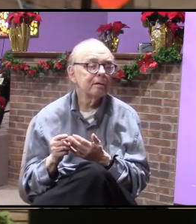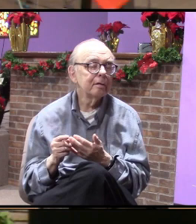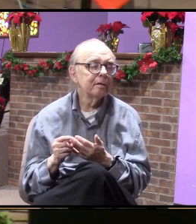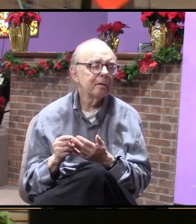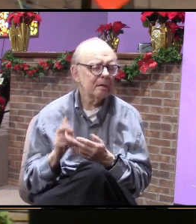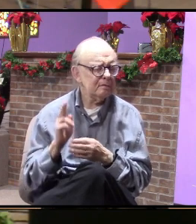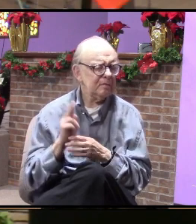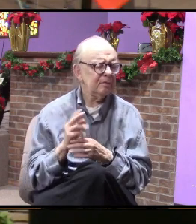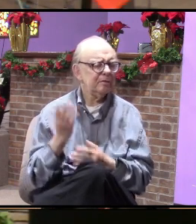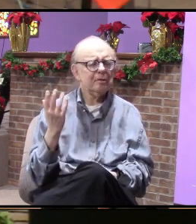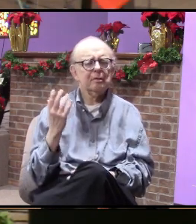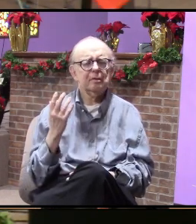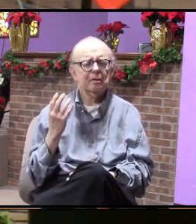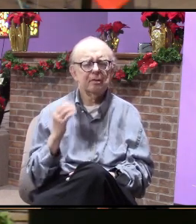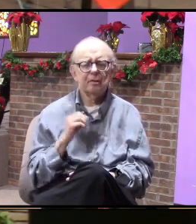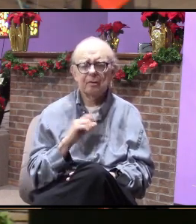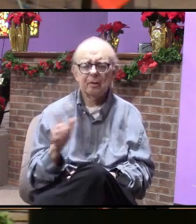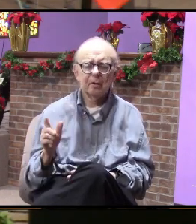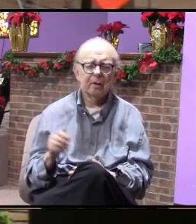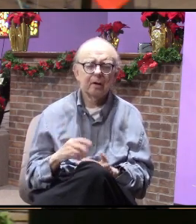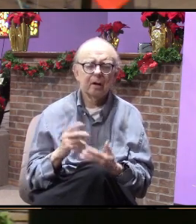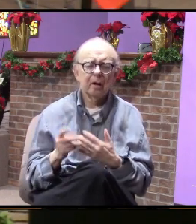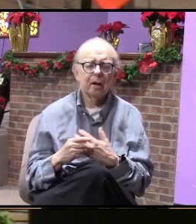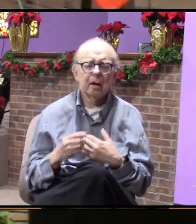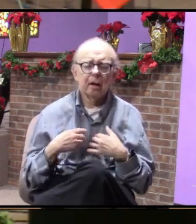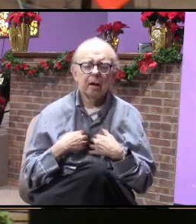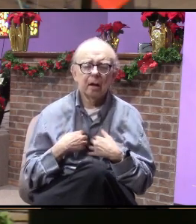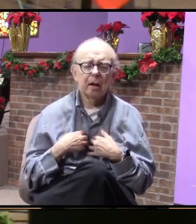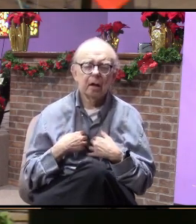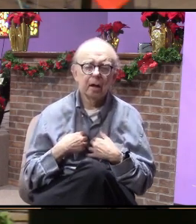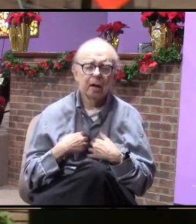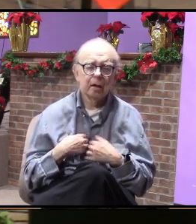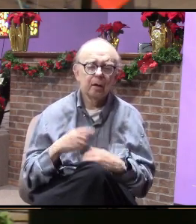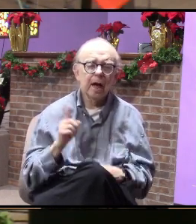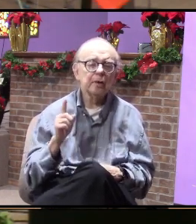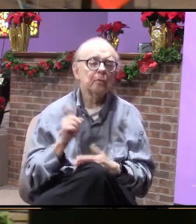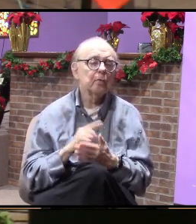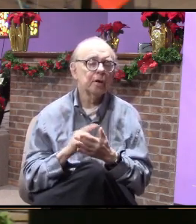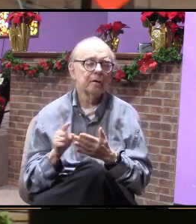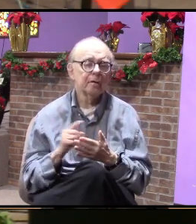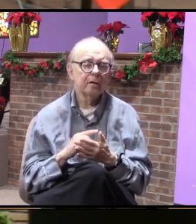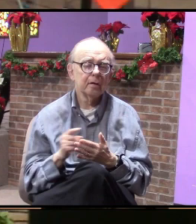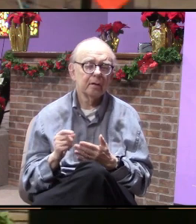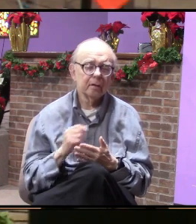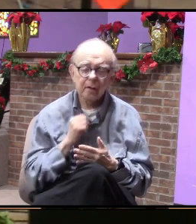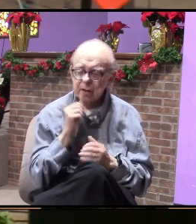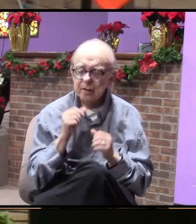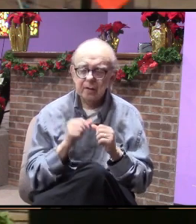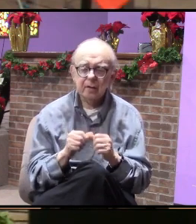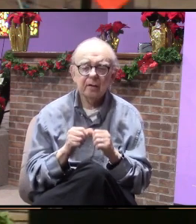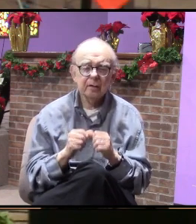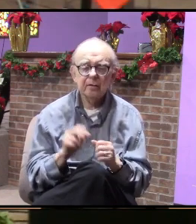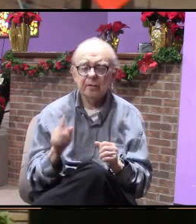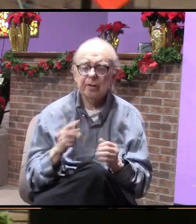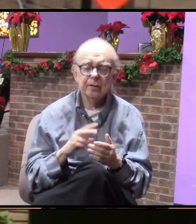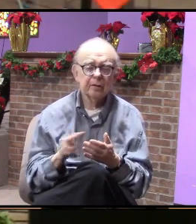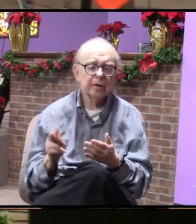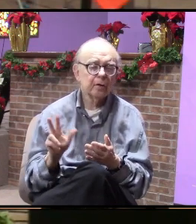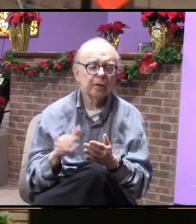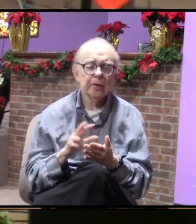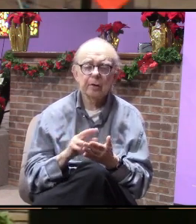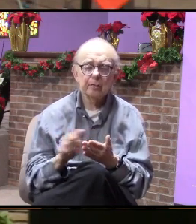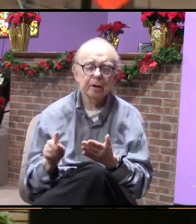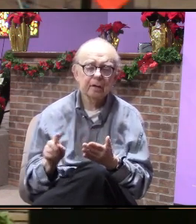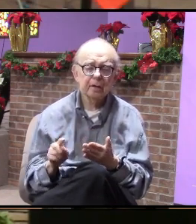Used to, all of the shows only had one week. They didn't continue to the second week or the third